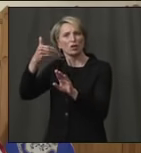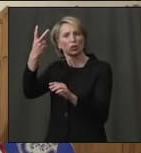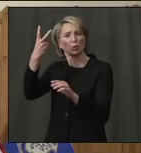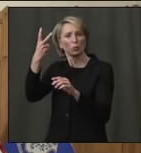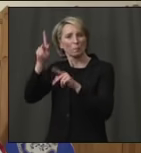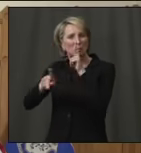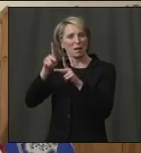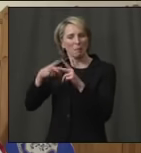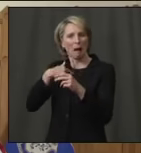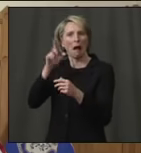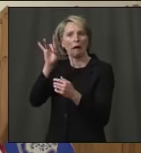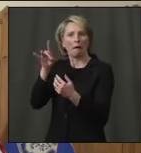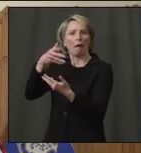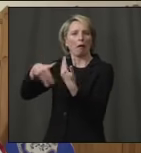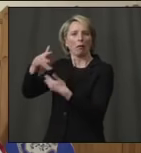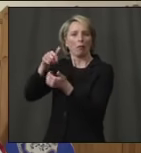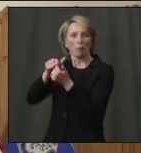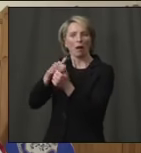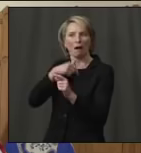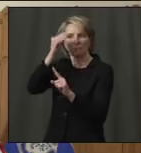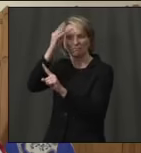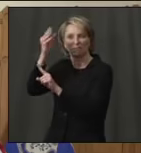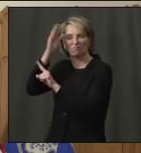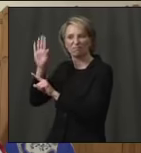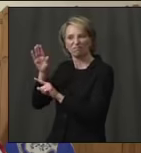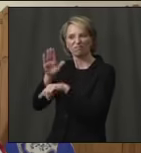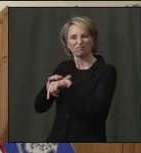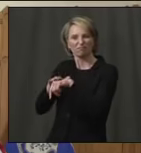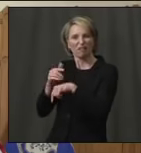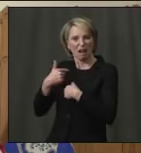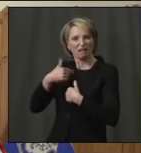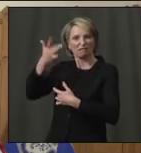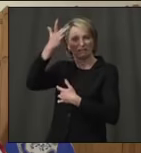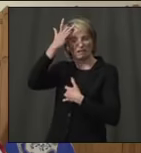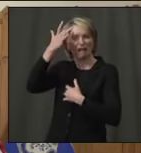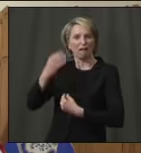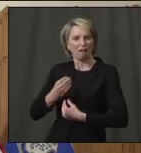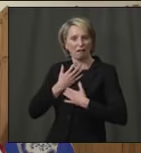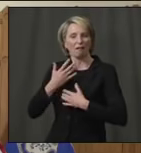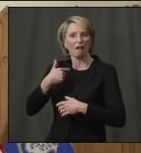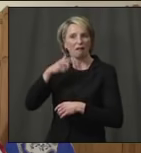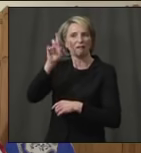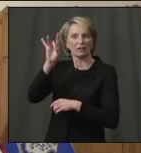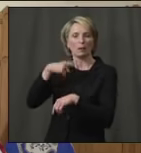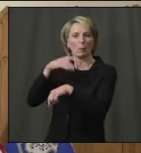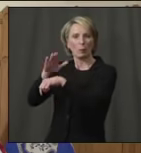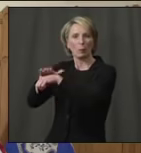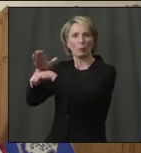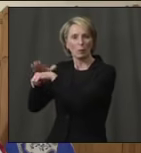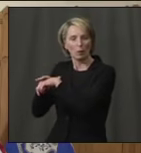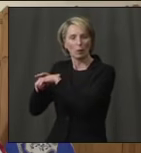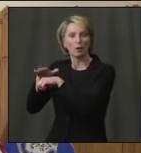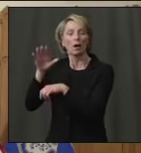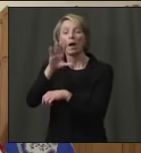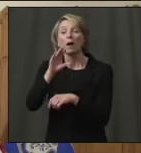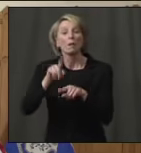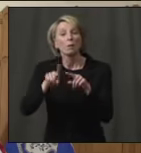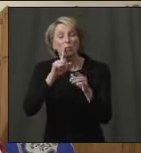And luckily, because it's one of the things of this virus, you feel so terrible if you gave it to someone. And most of many people don't even